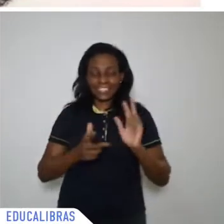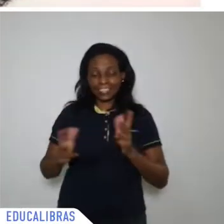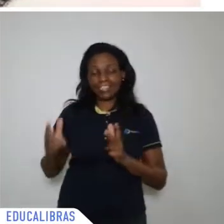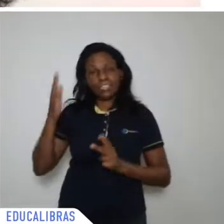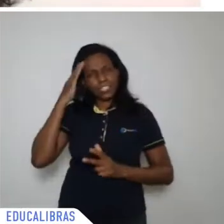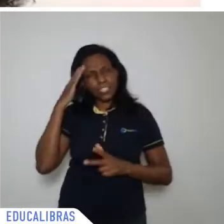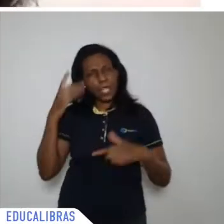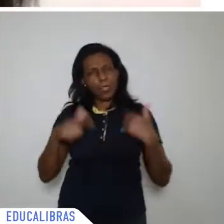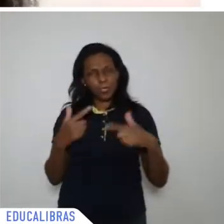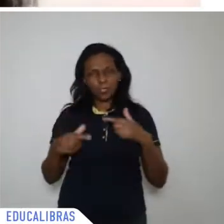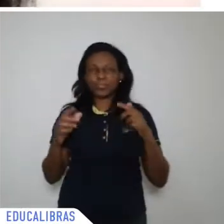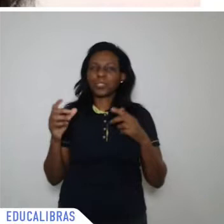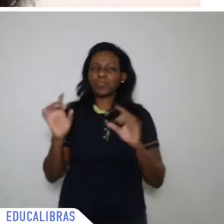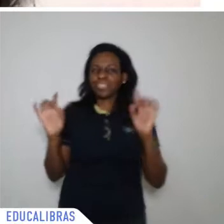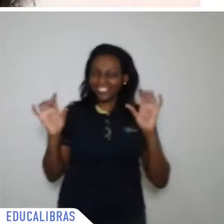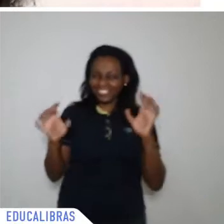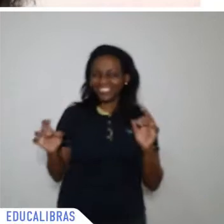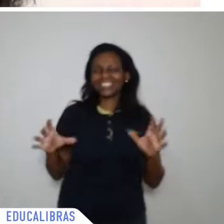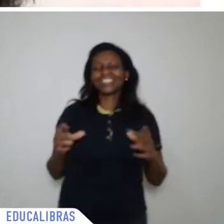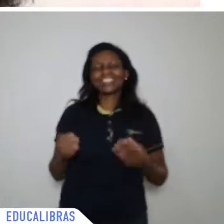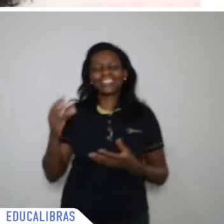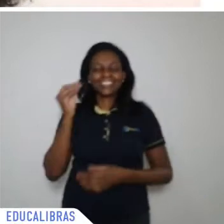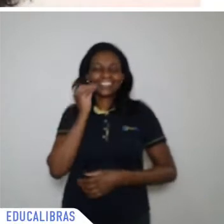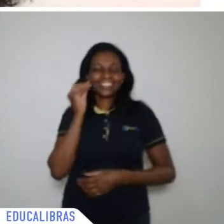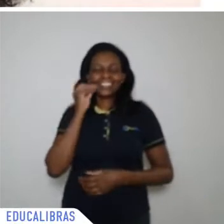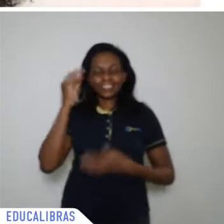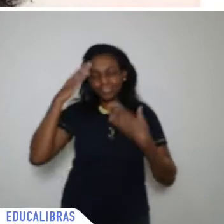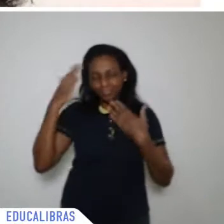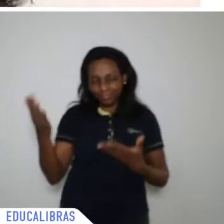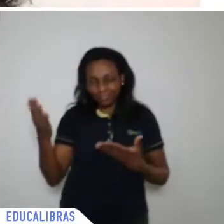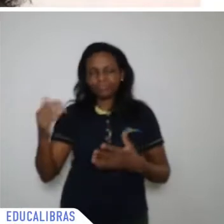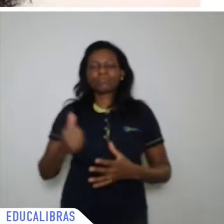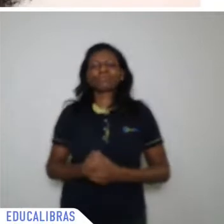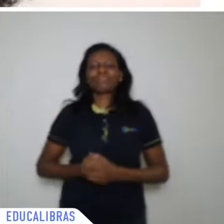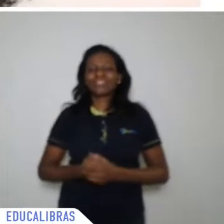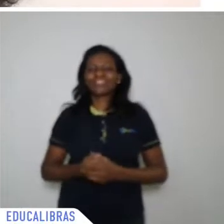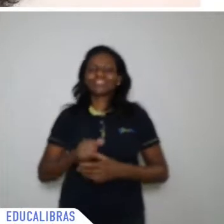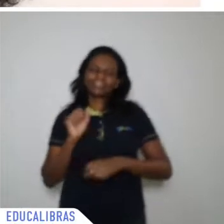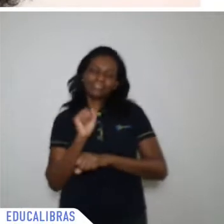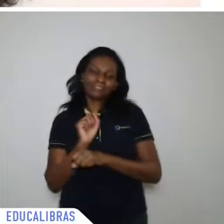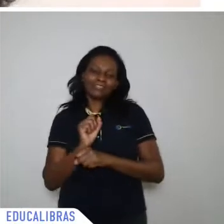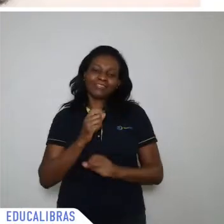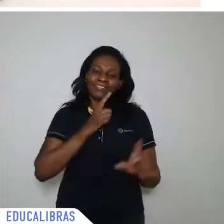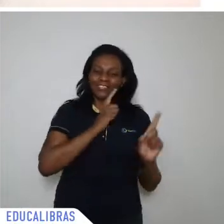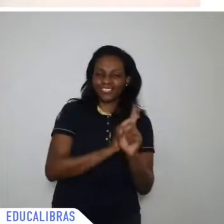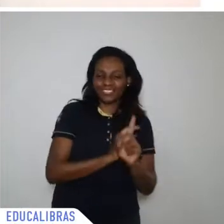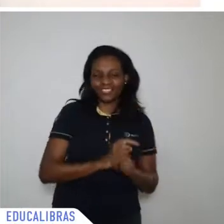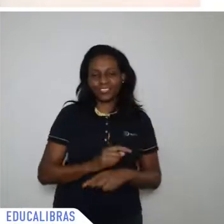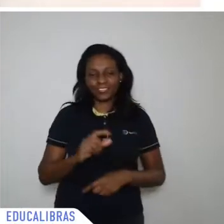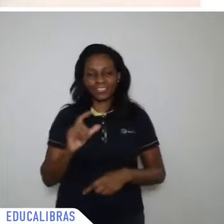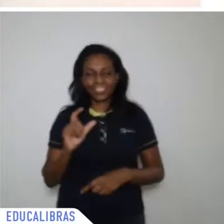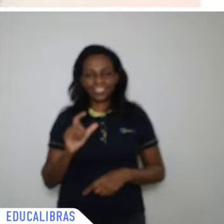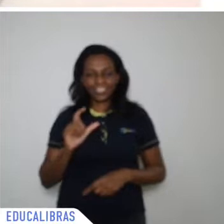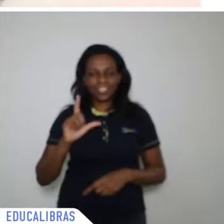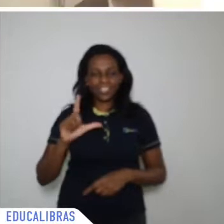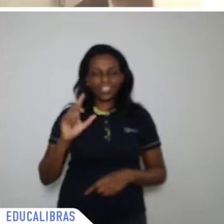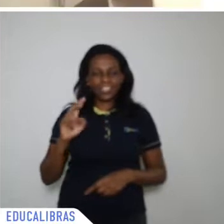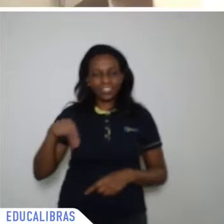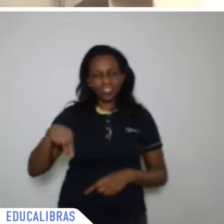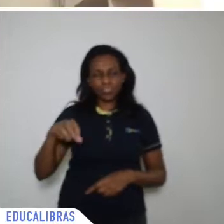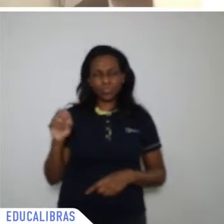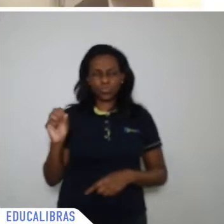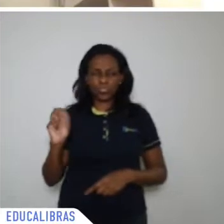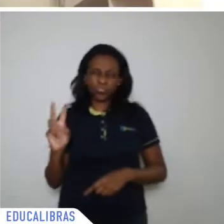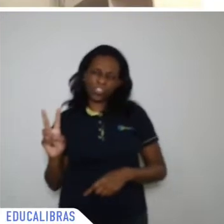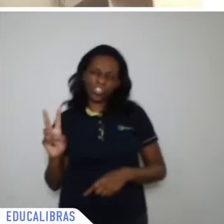here. I know, and all the technicians, thank you very much. And I'll see